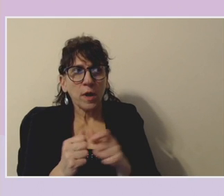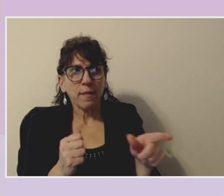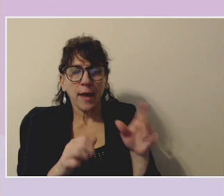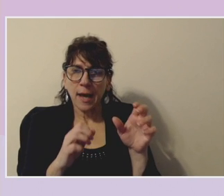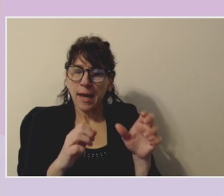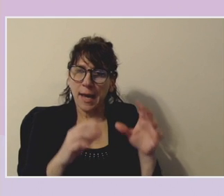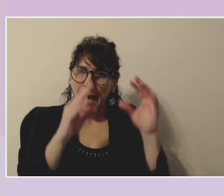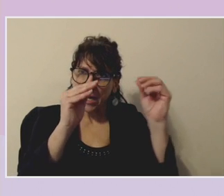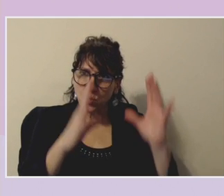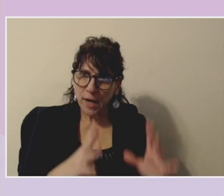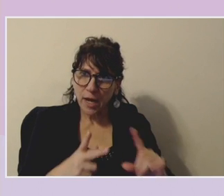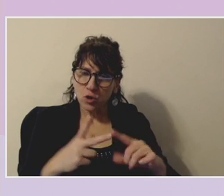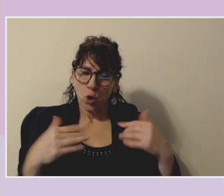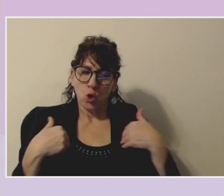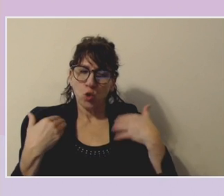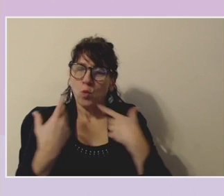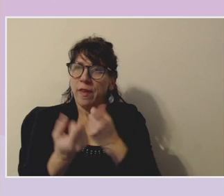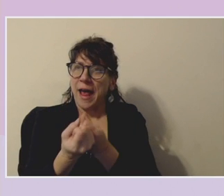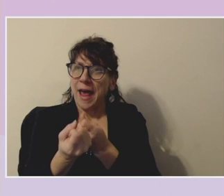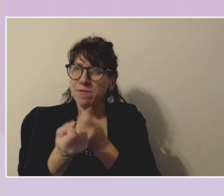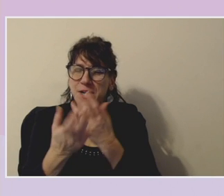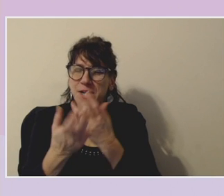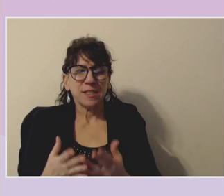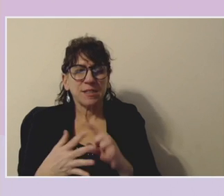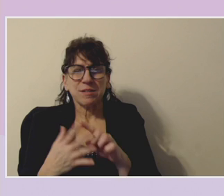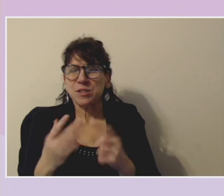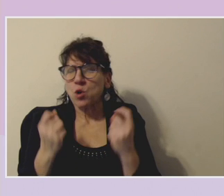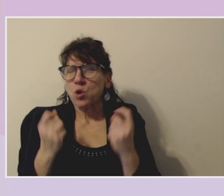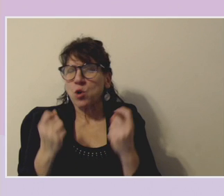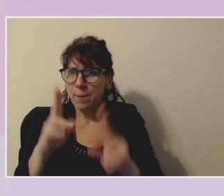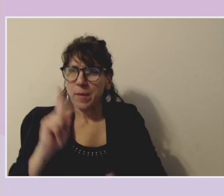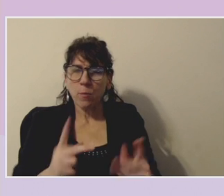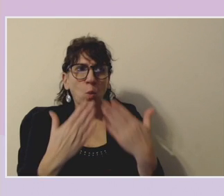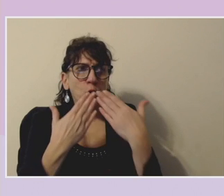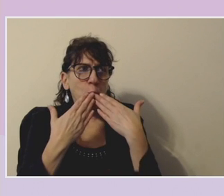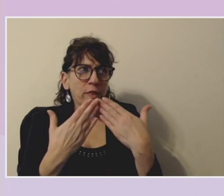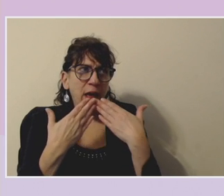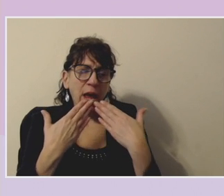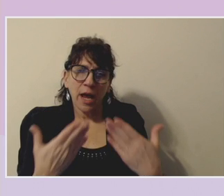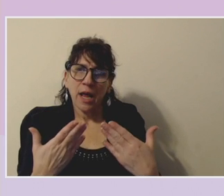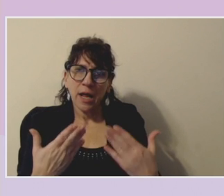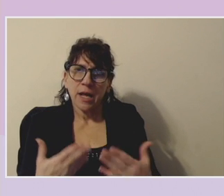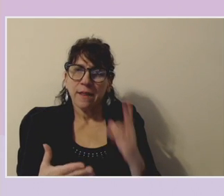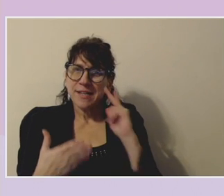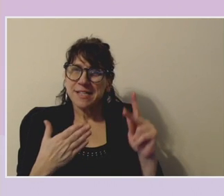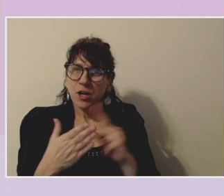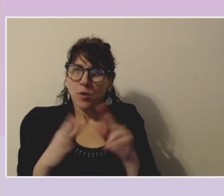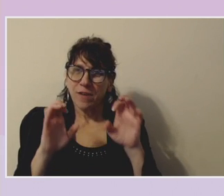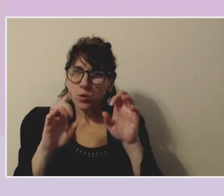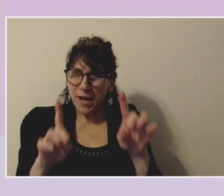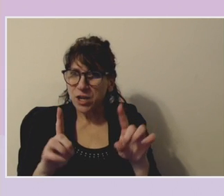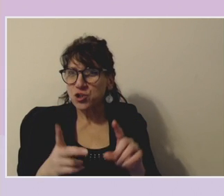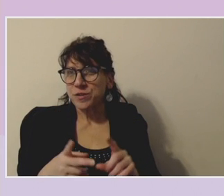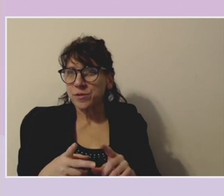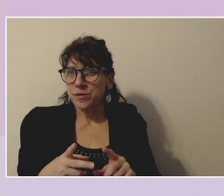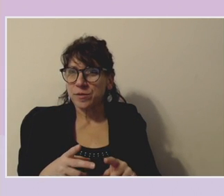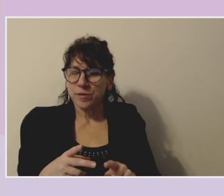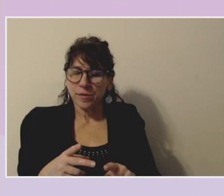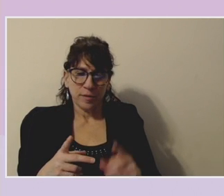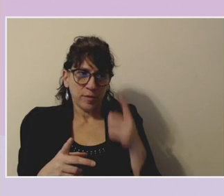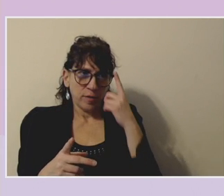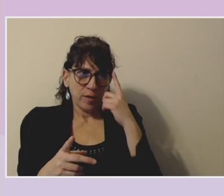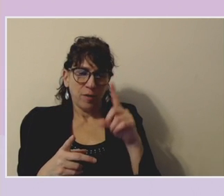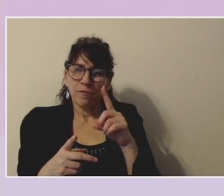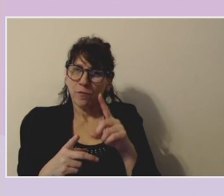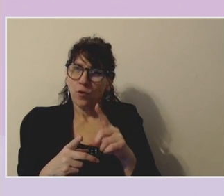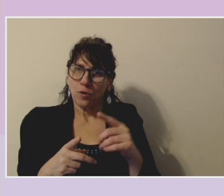educators, youth advocates, so many people. And I want to thank the Secretary of Education for convening